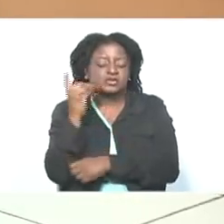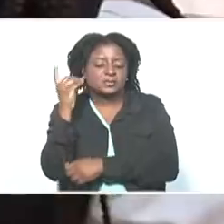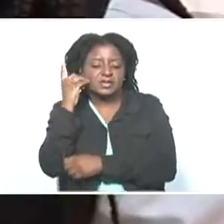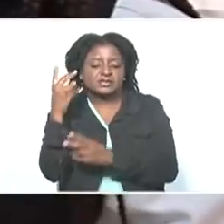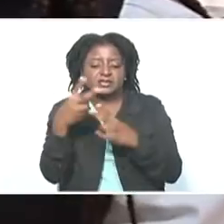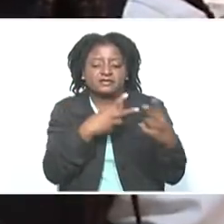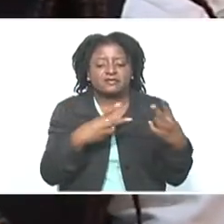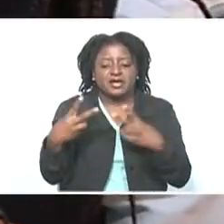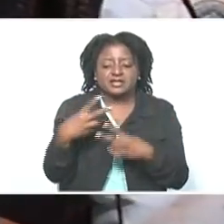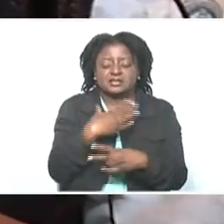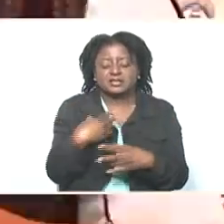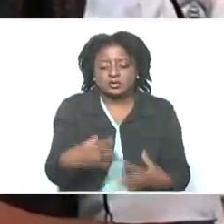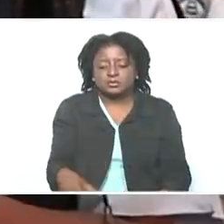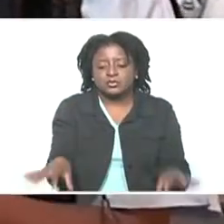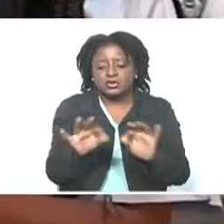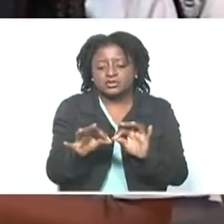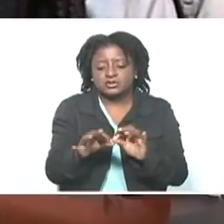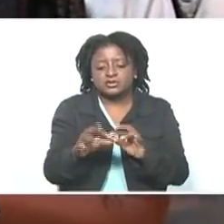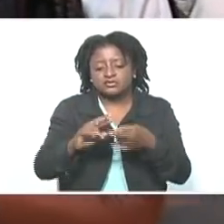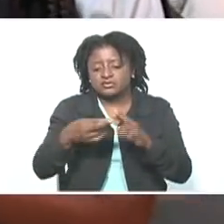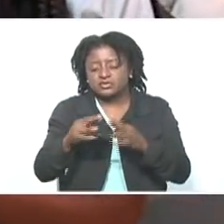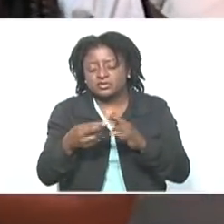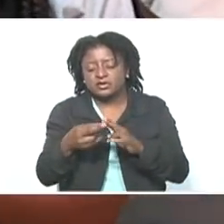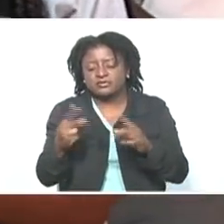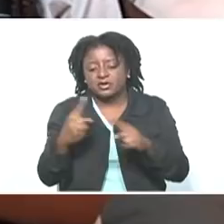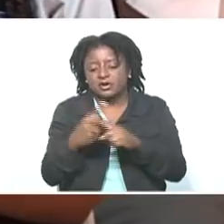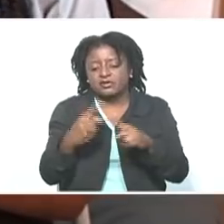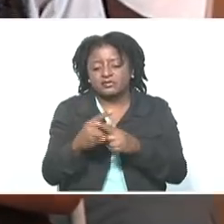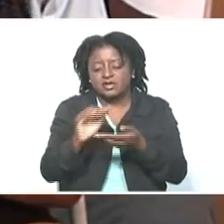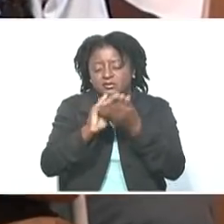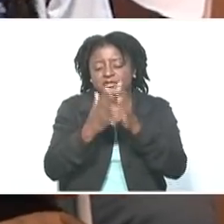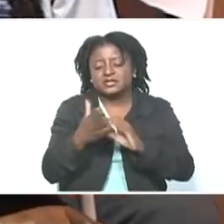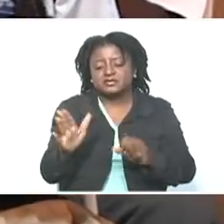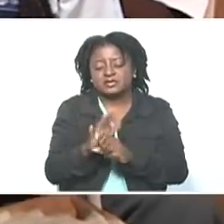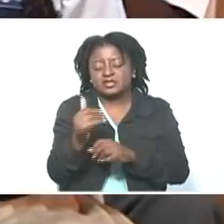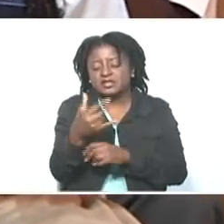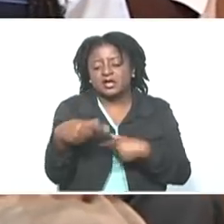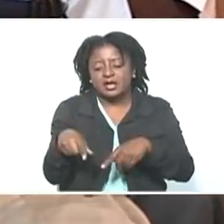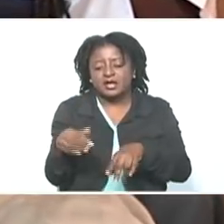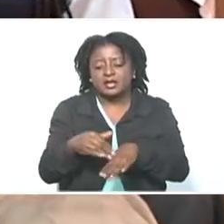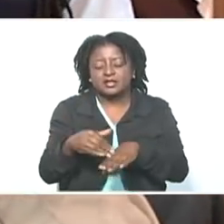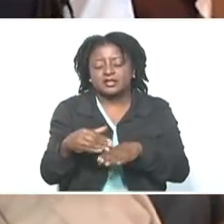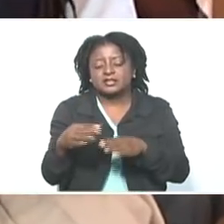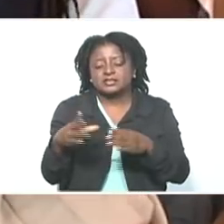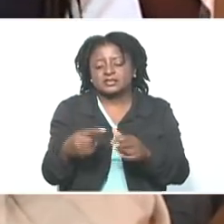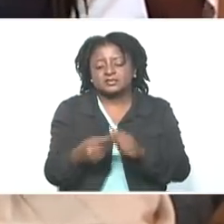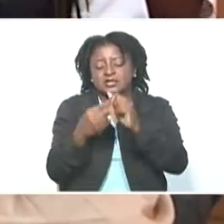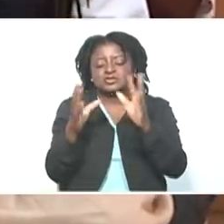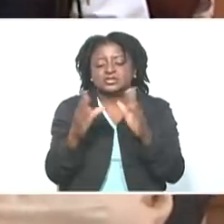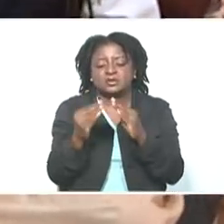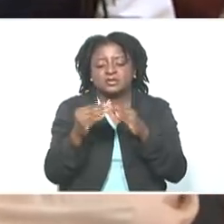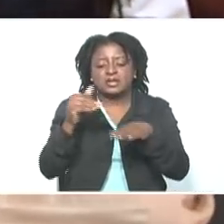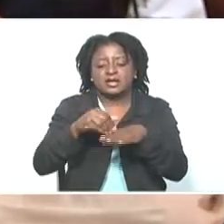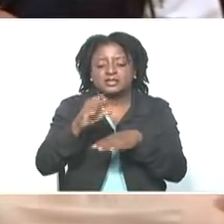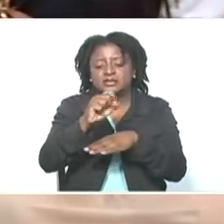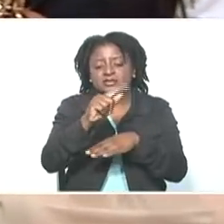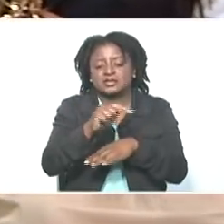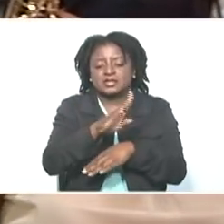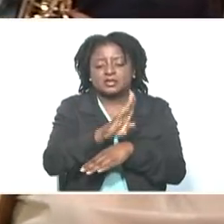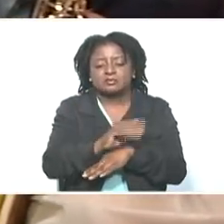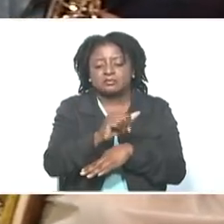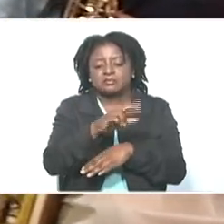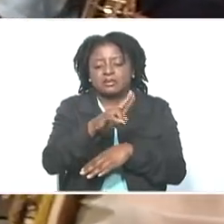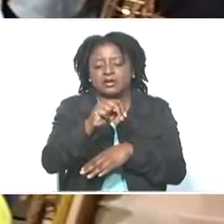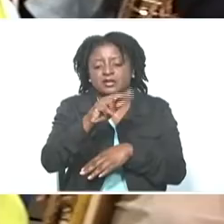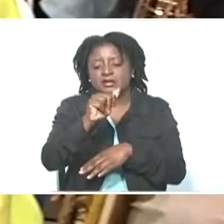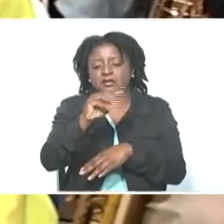the importance of resolving conflicts peacefully. They attended a special seminar at St. Barnabas Anglican Church. Among the schools